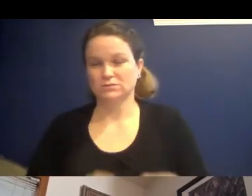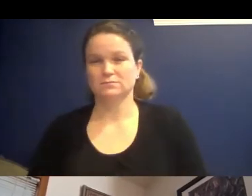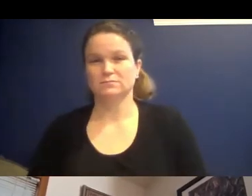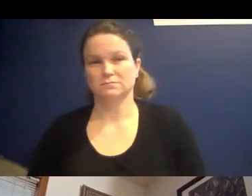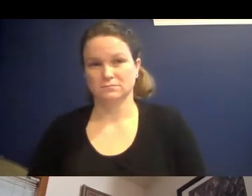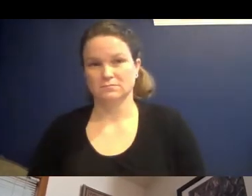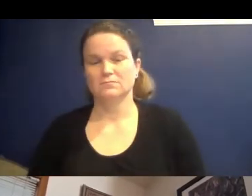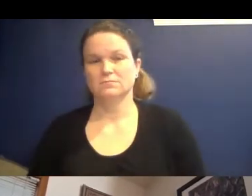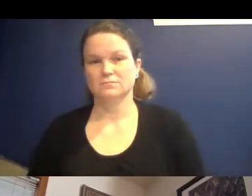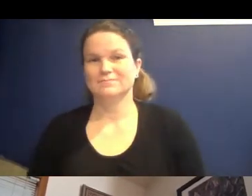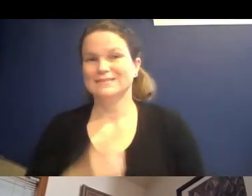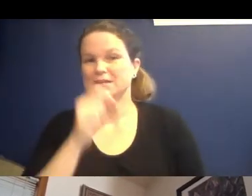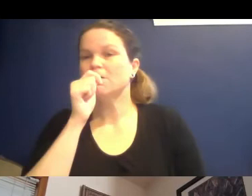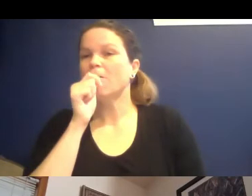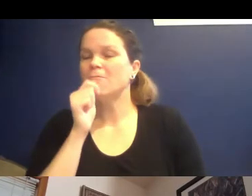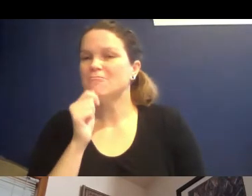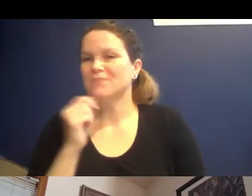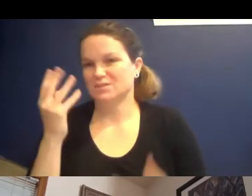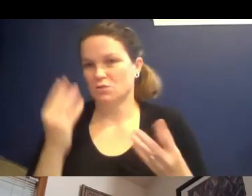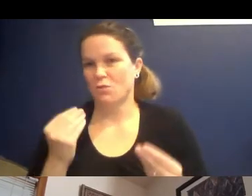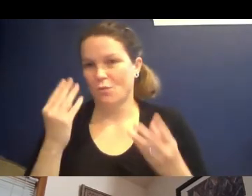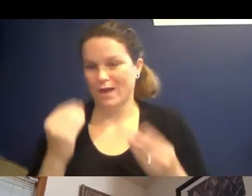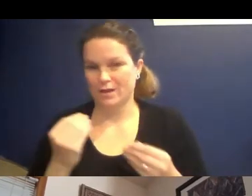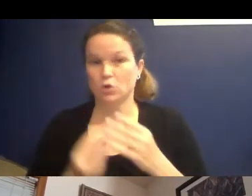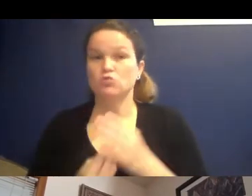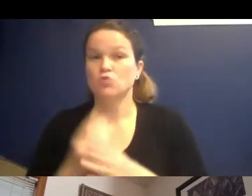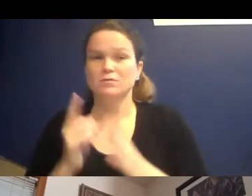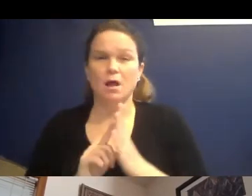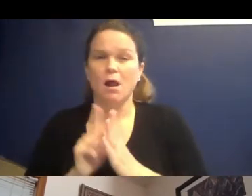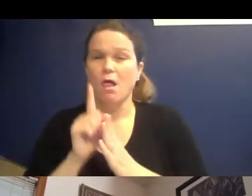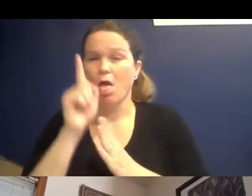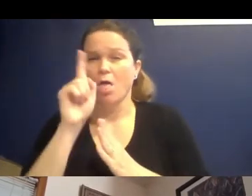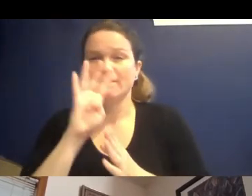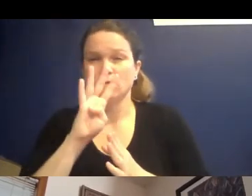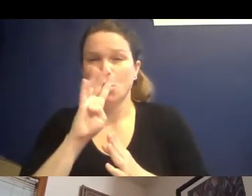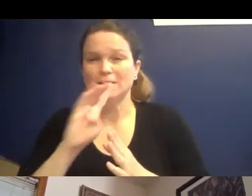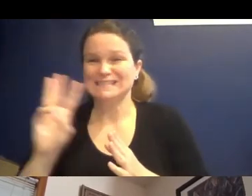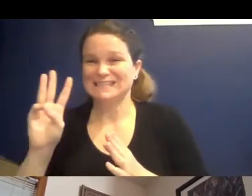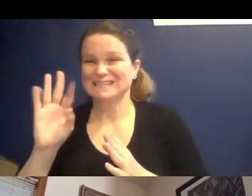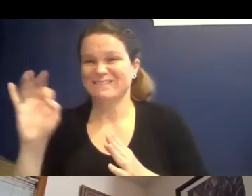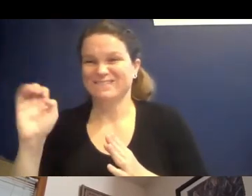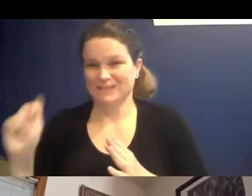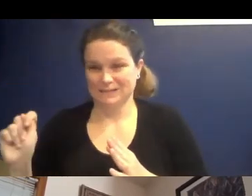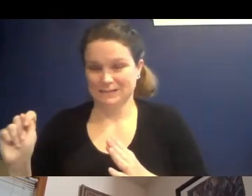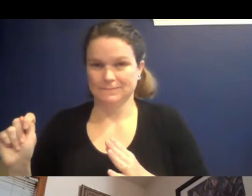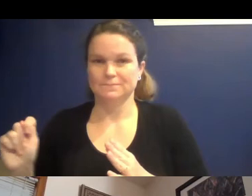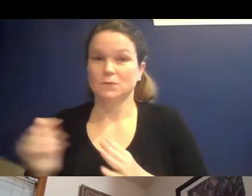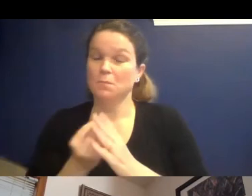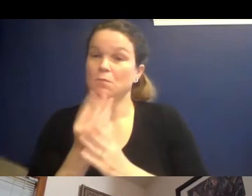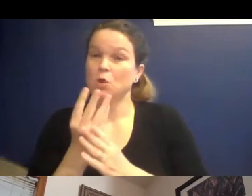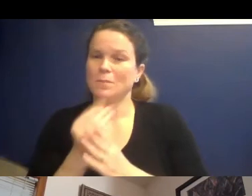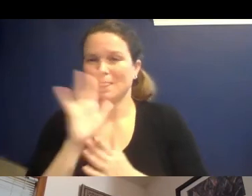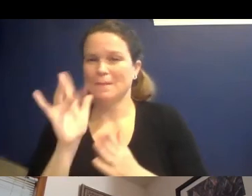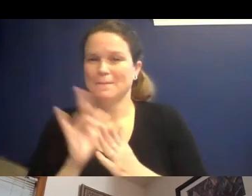But it tolerates being wet and grows to a height of 4 to 6 feet. And it blooms